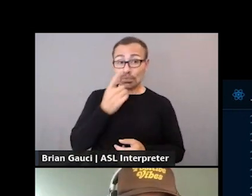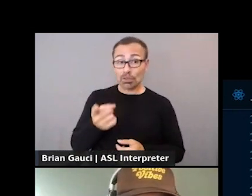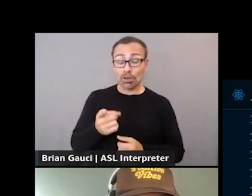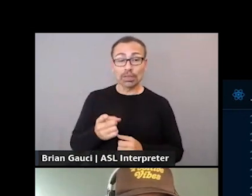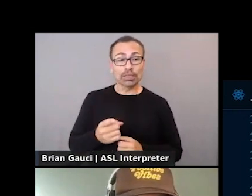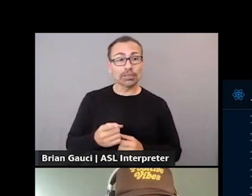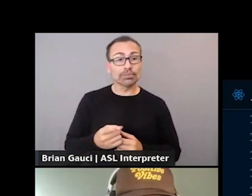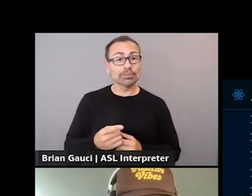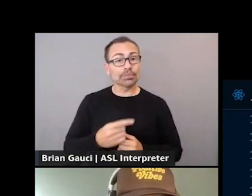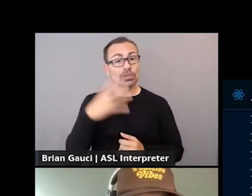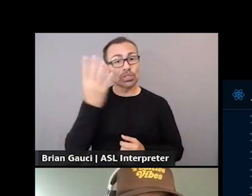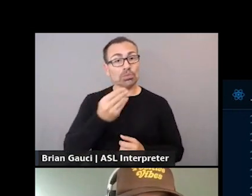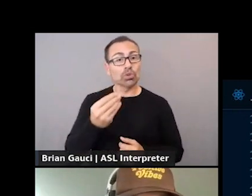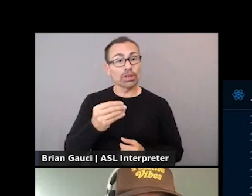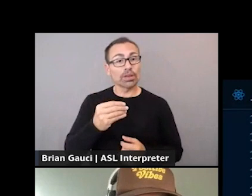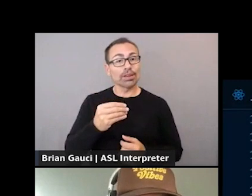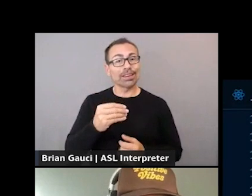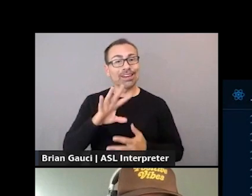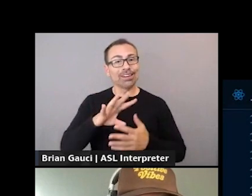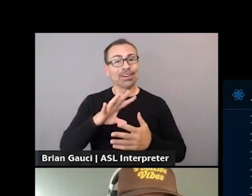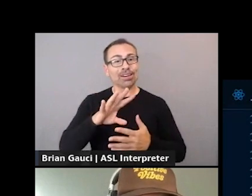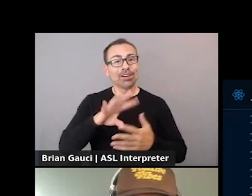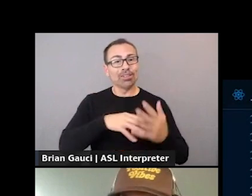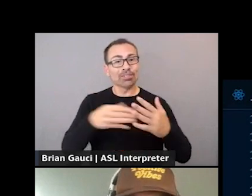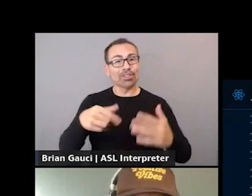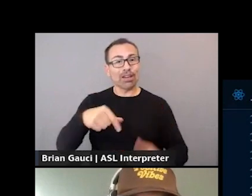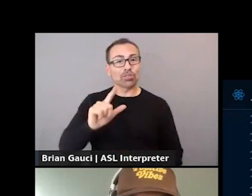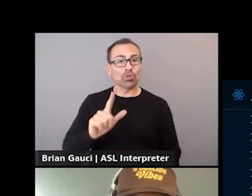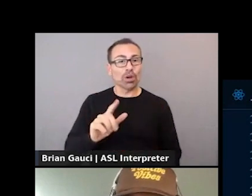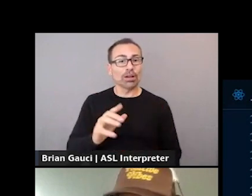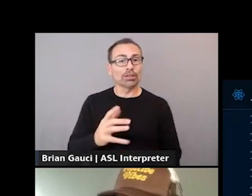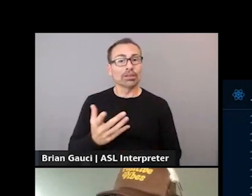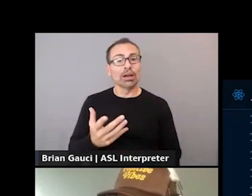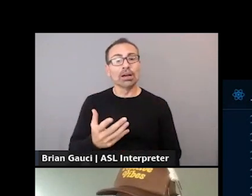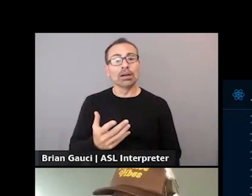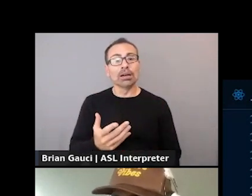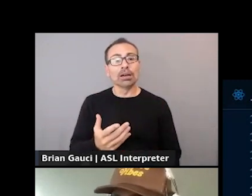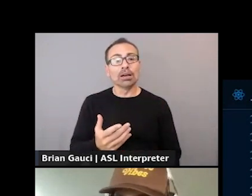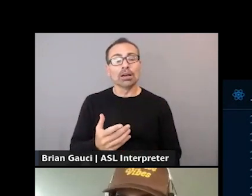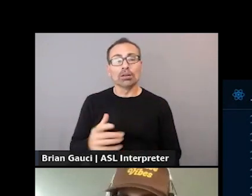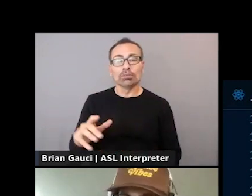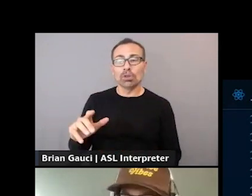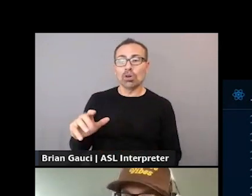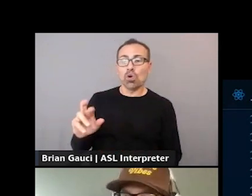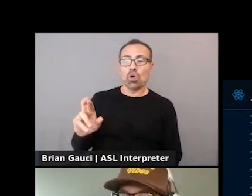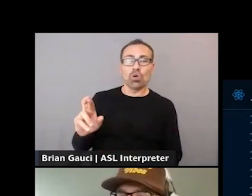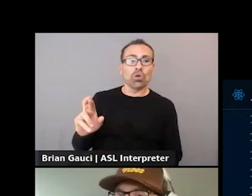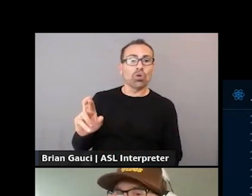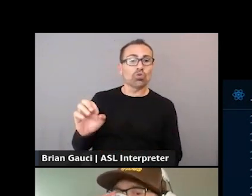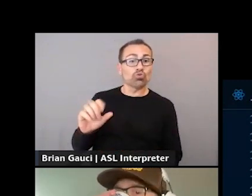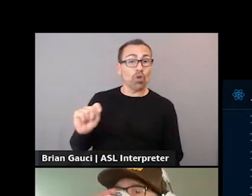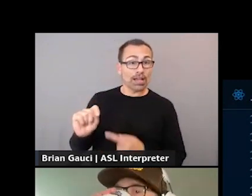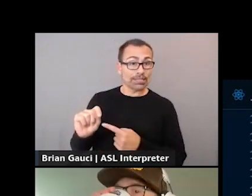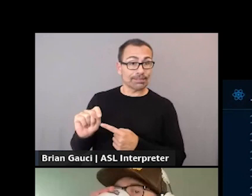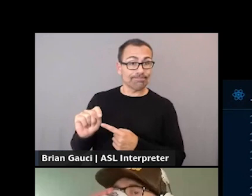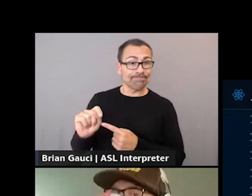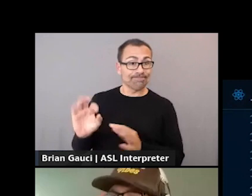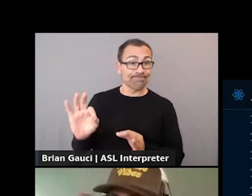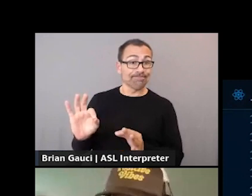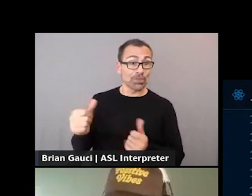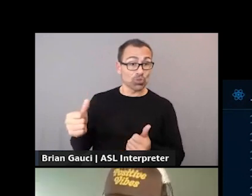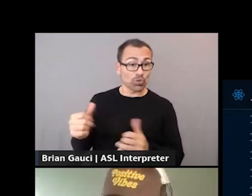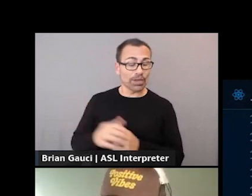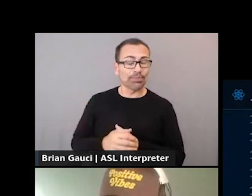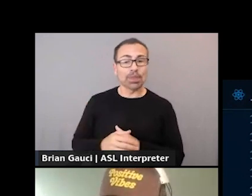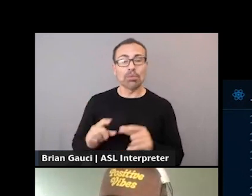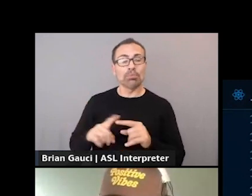is REST is great. And I don't want to take anything away from REST. The idea is that when you make a REST call and say you have books